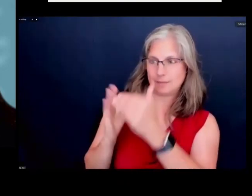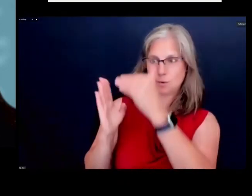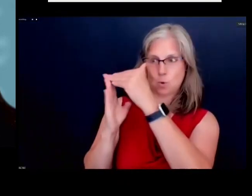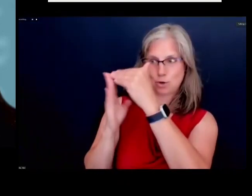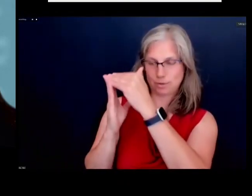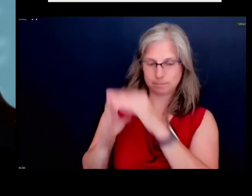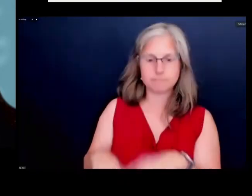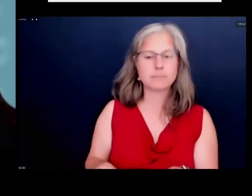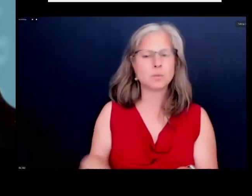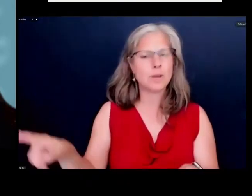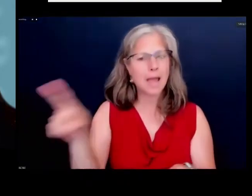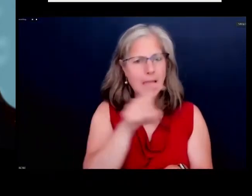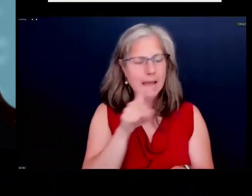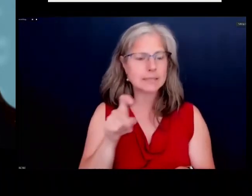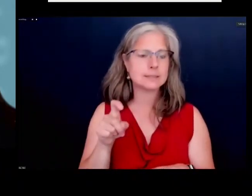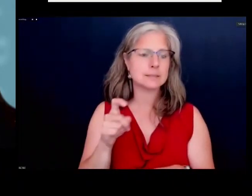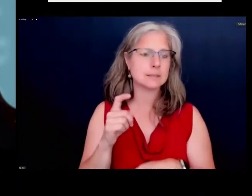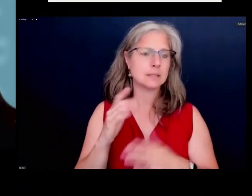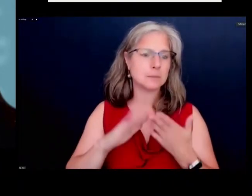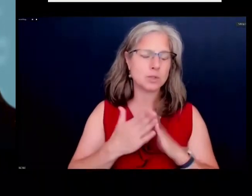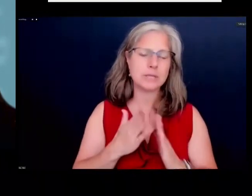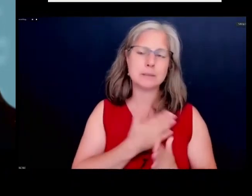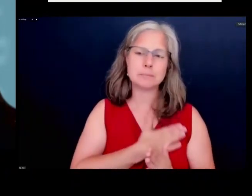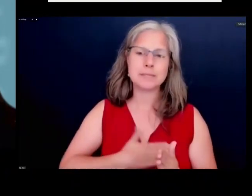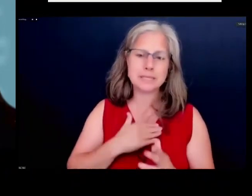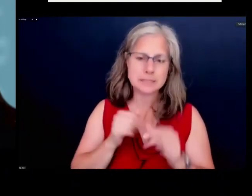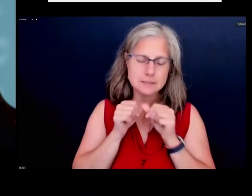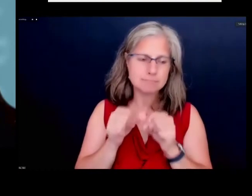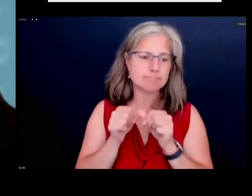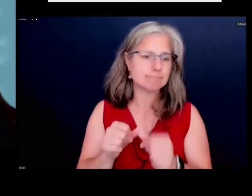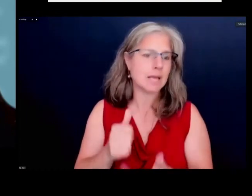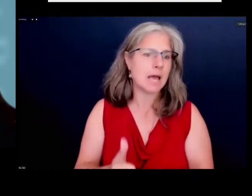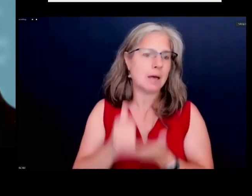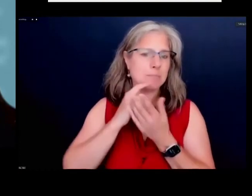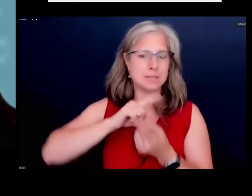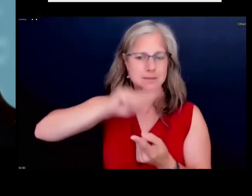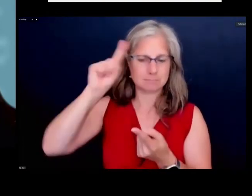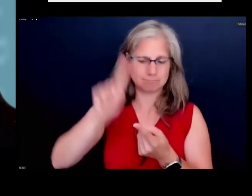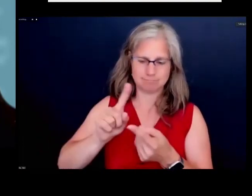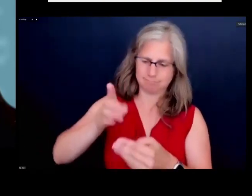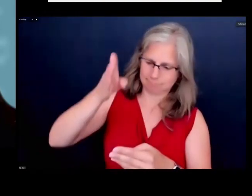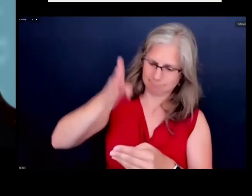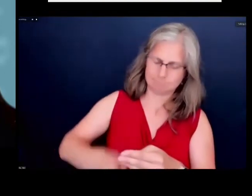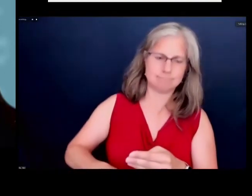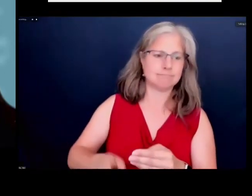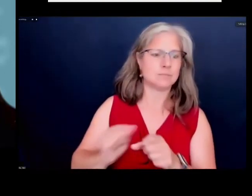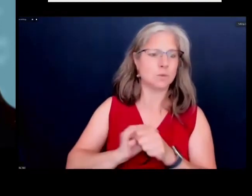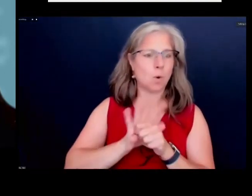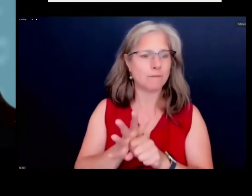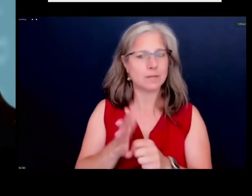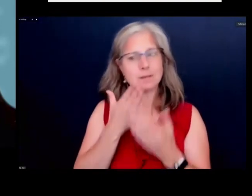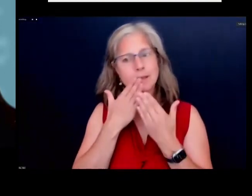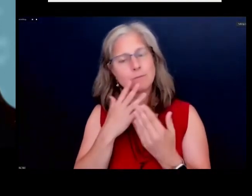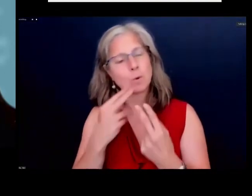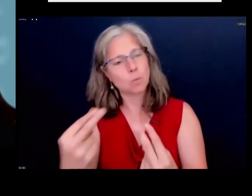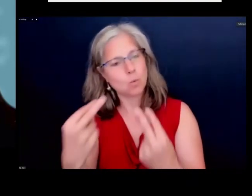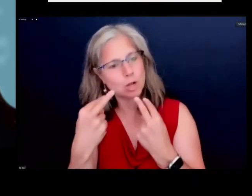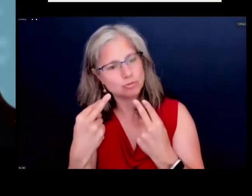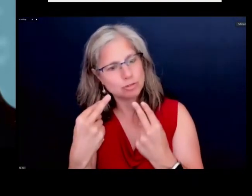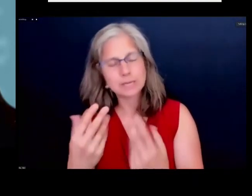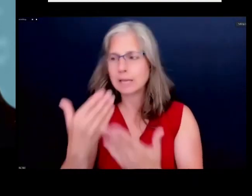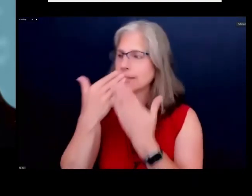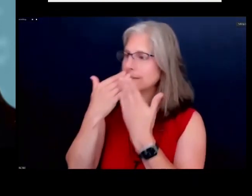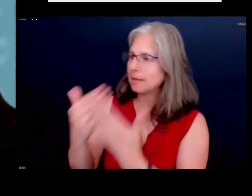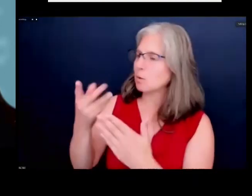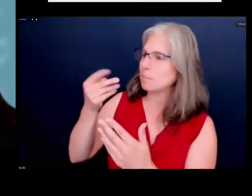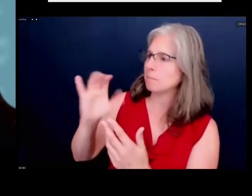homepage. We ask the community to remain vigilant and help put an end to the spread of COVID. We thank you for watching today.